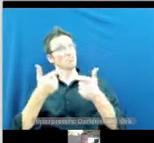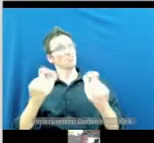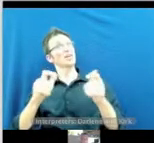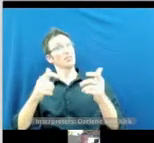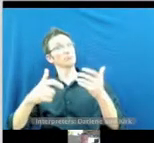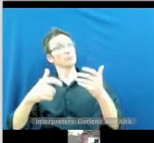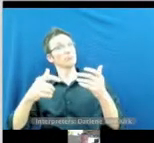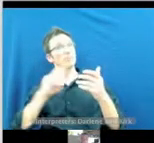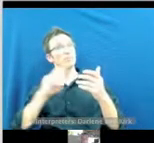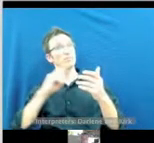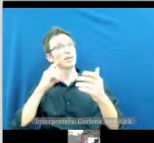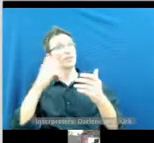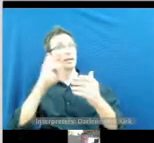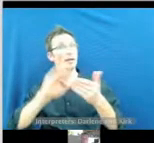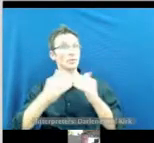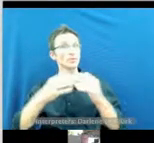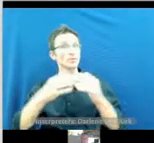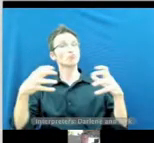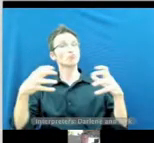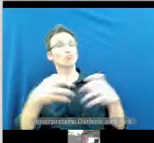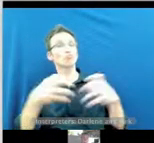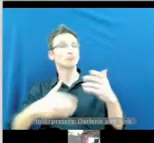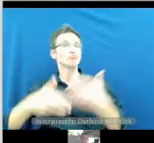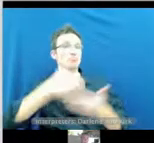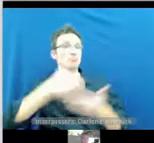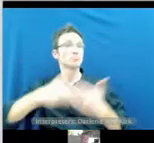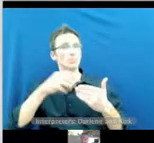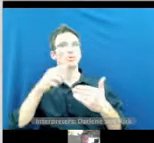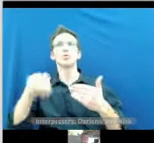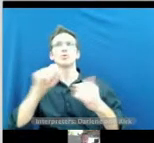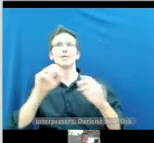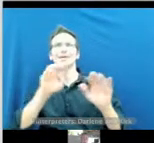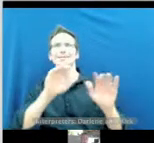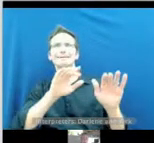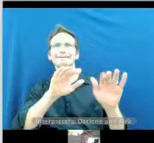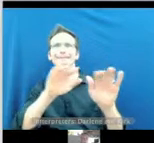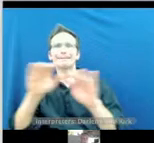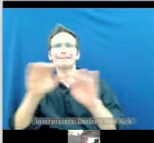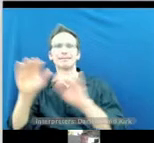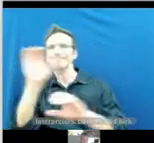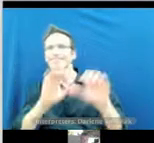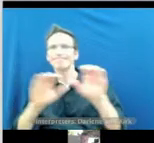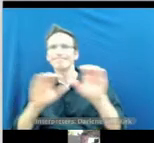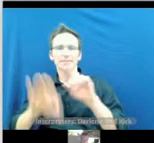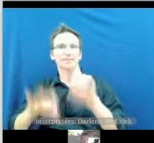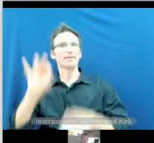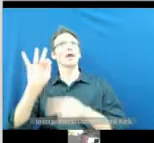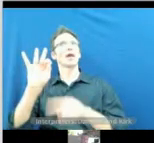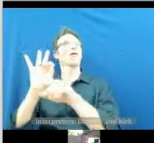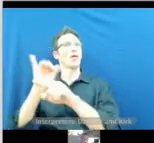and to be able to look into that and to find that and go to those events.